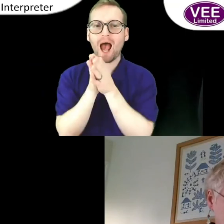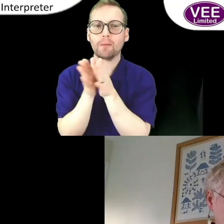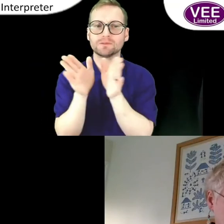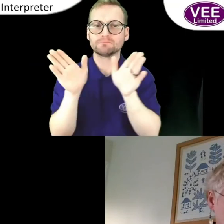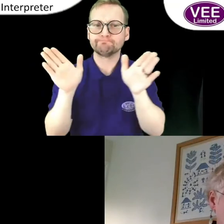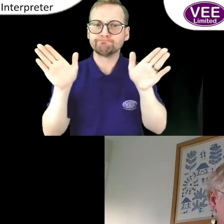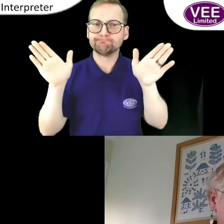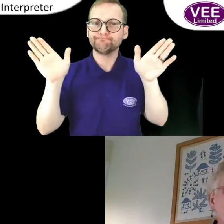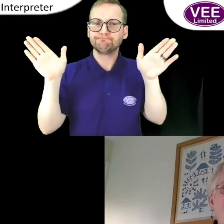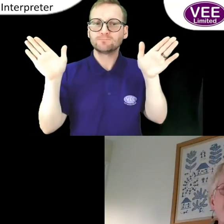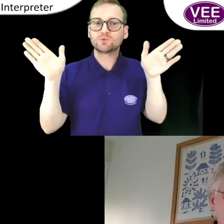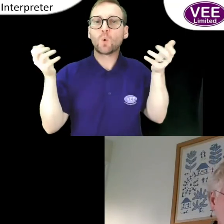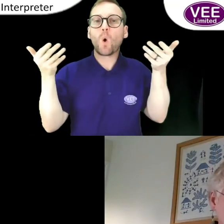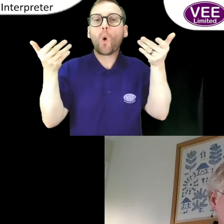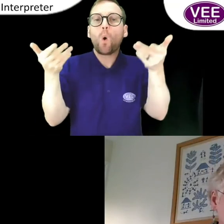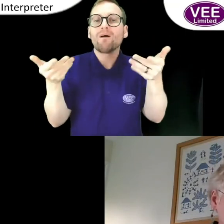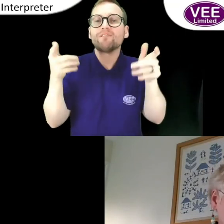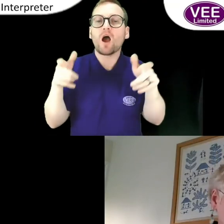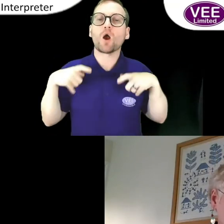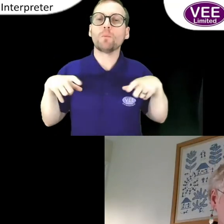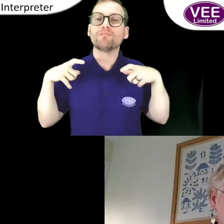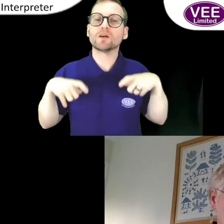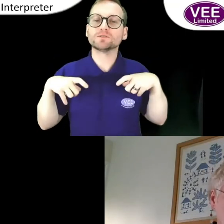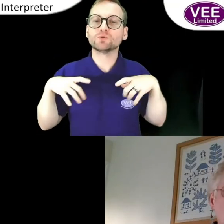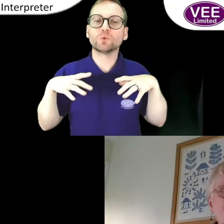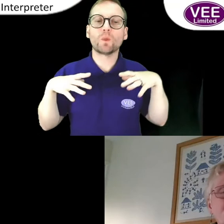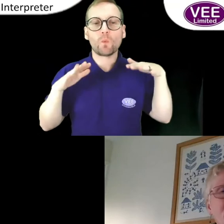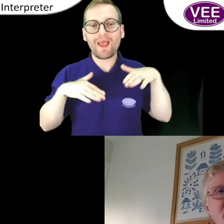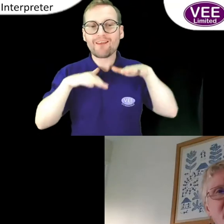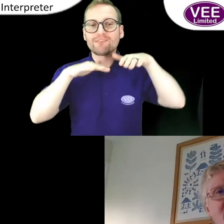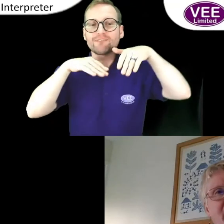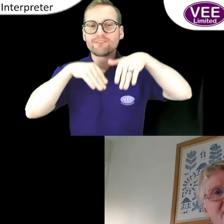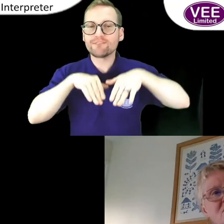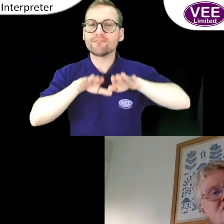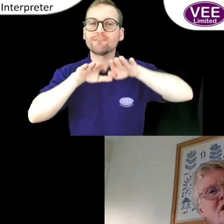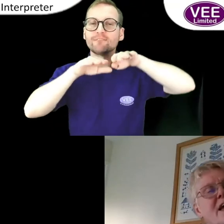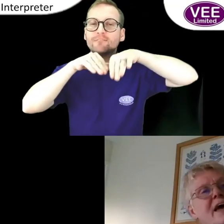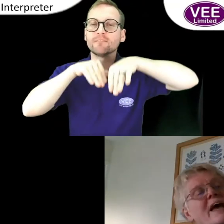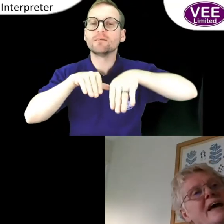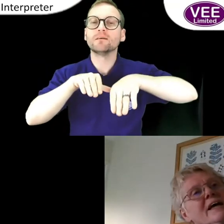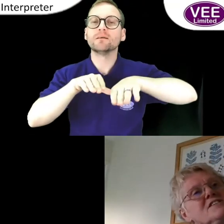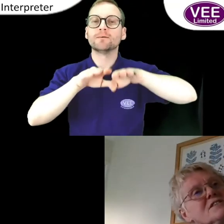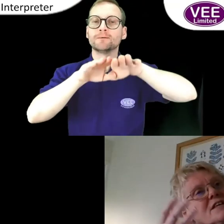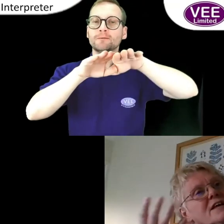comfort to the wave-washed, driven to the shore. And